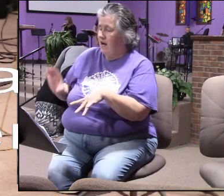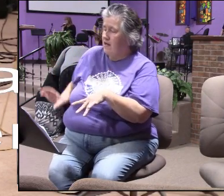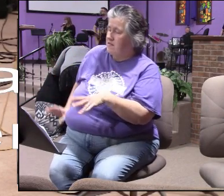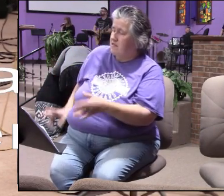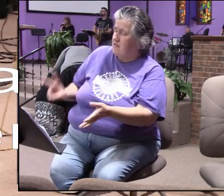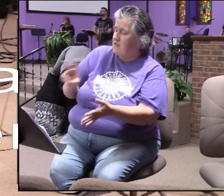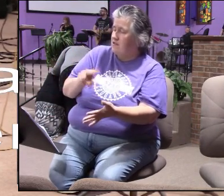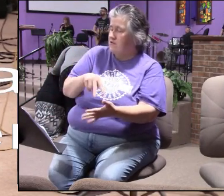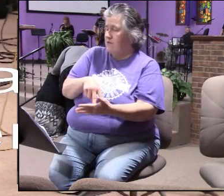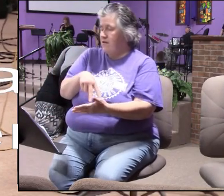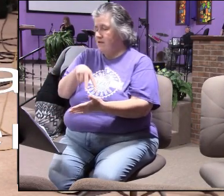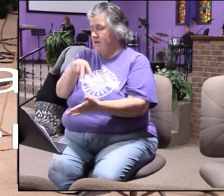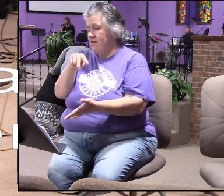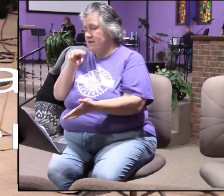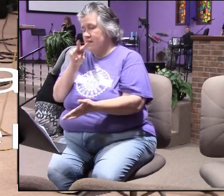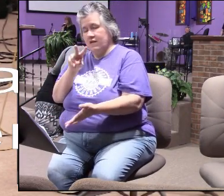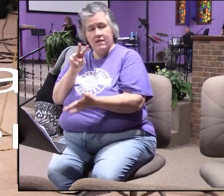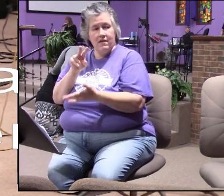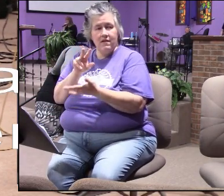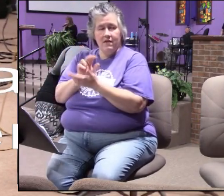is risen